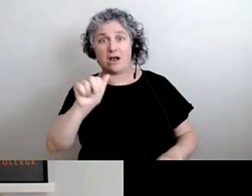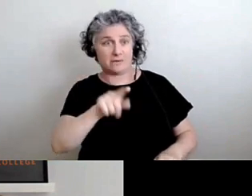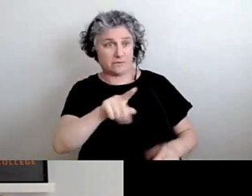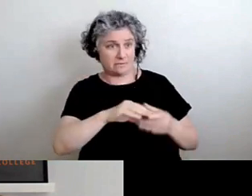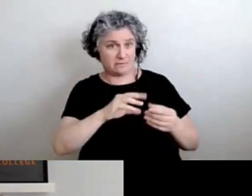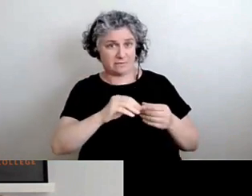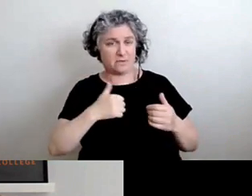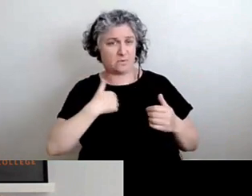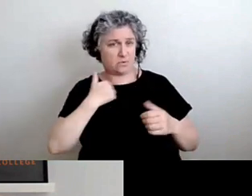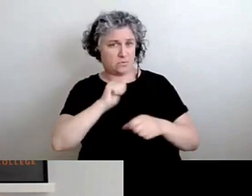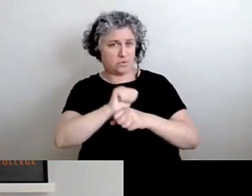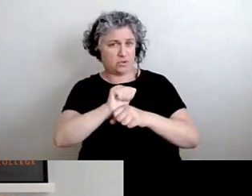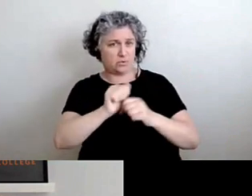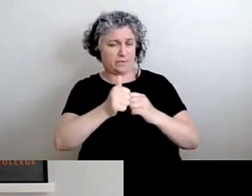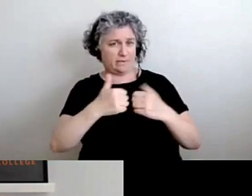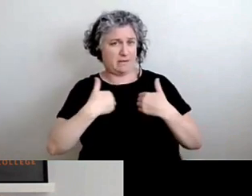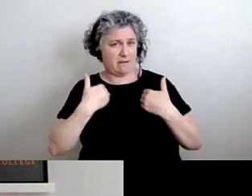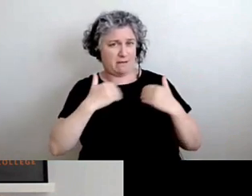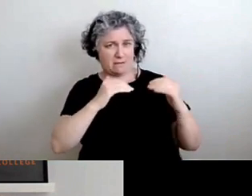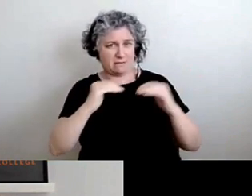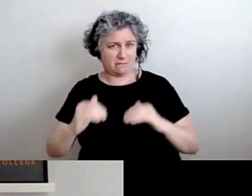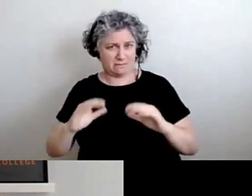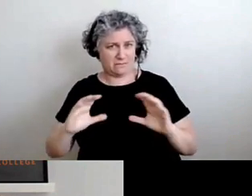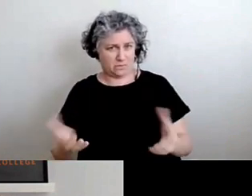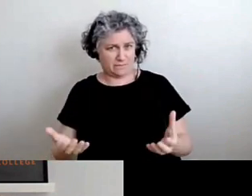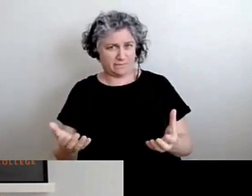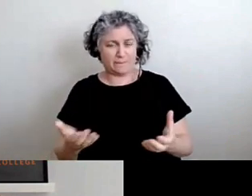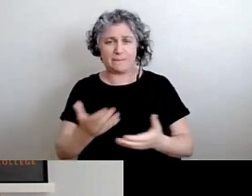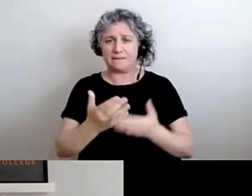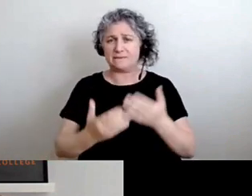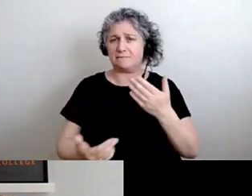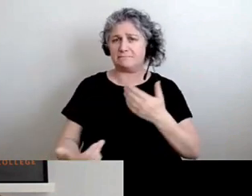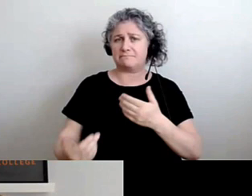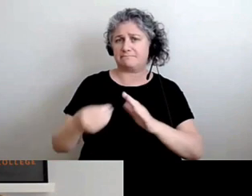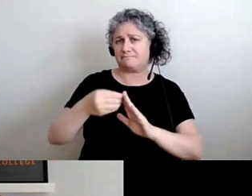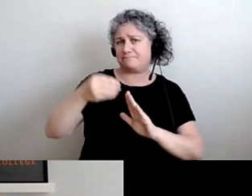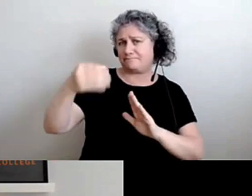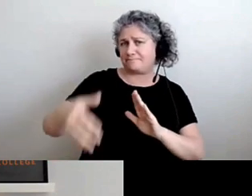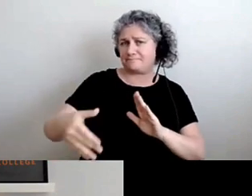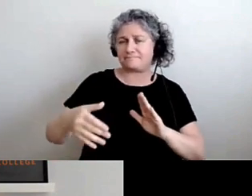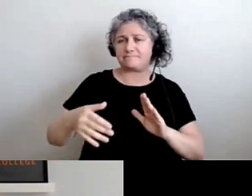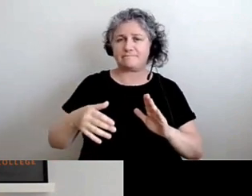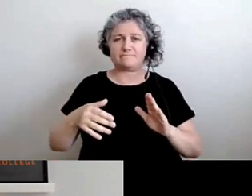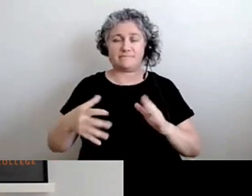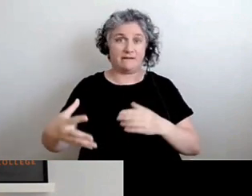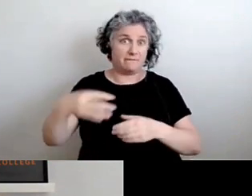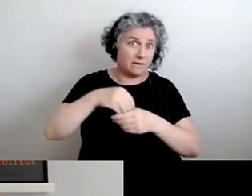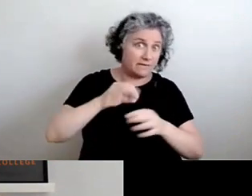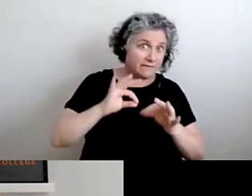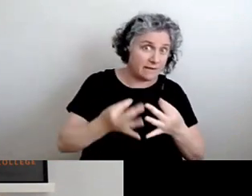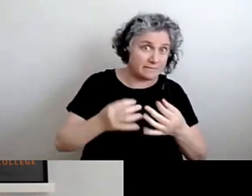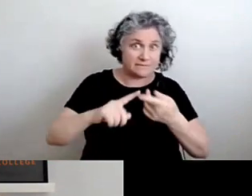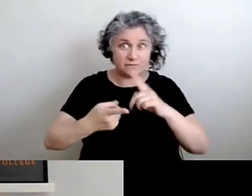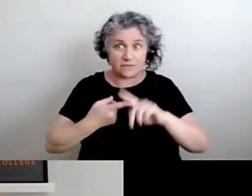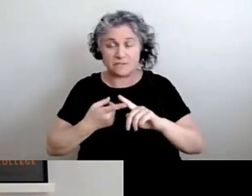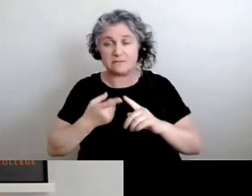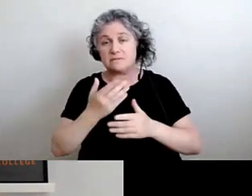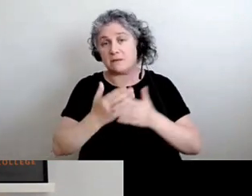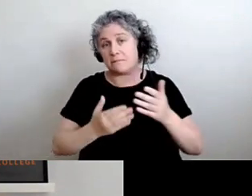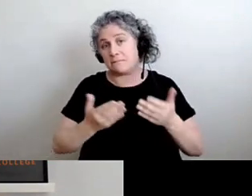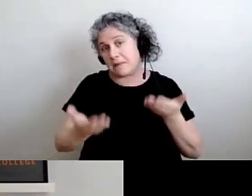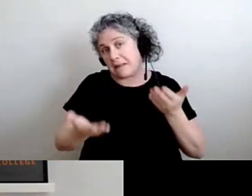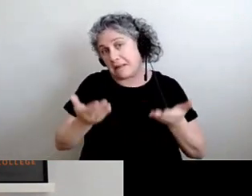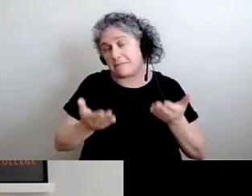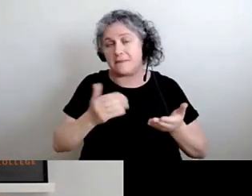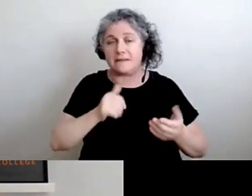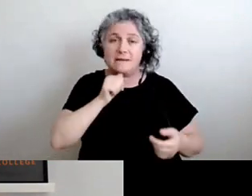but some of the participants you have may or may not involve their families and friends as well and share, or do